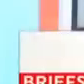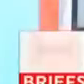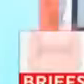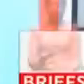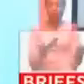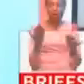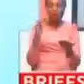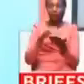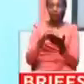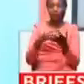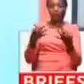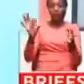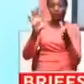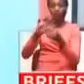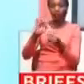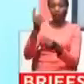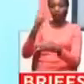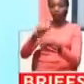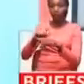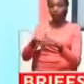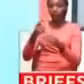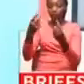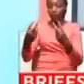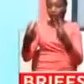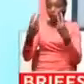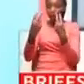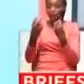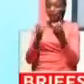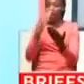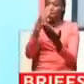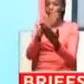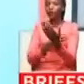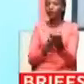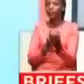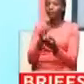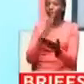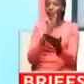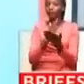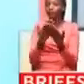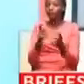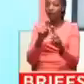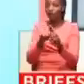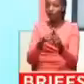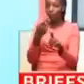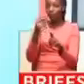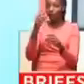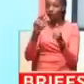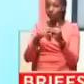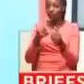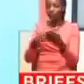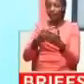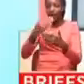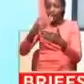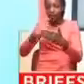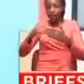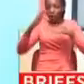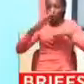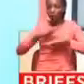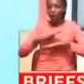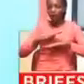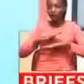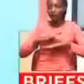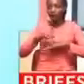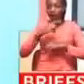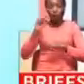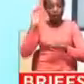Welcome back. If you just joined us, you're watching Saturday Confessions right here on TV 47. Before we took a short break, Bamboo definitely